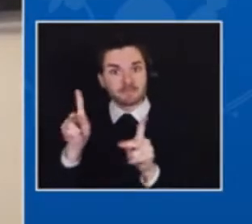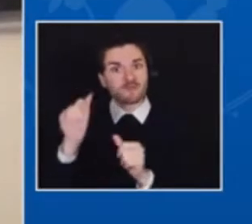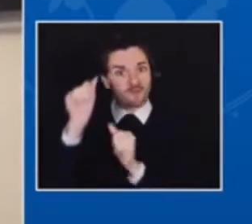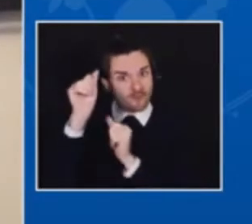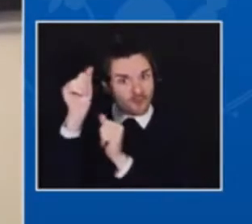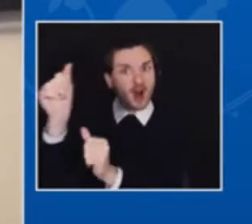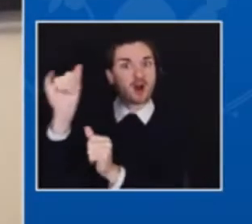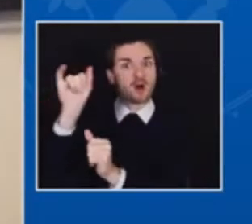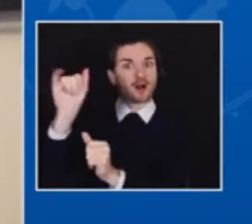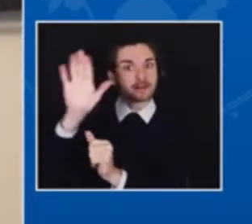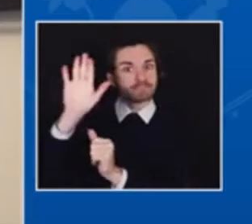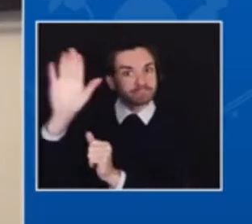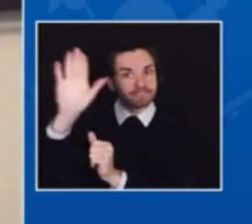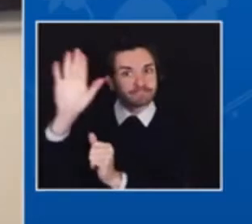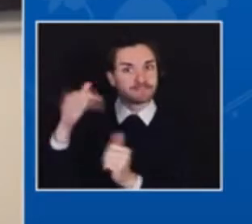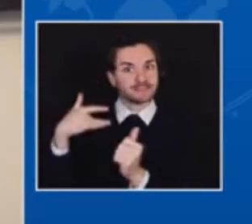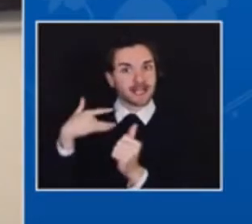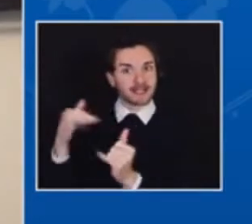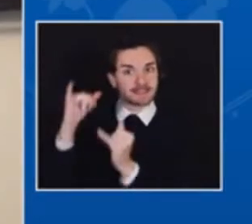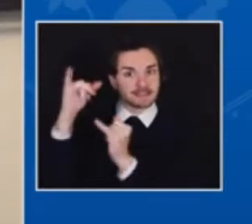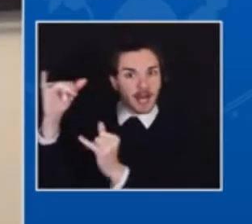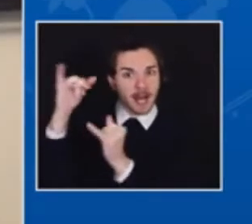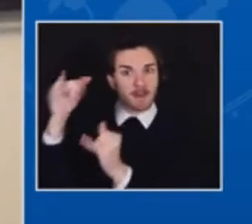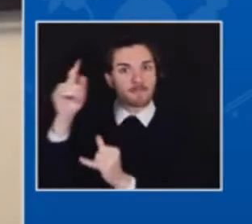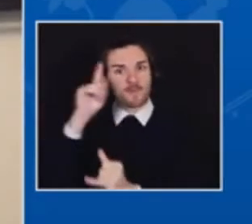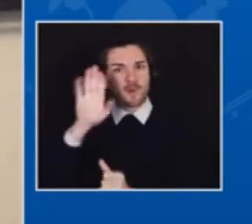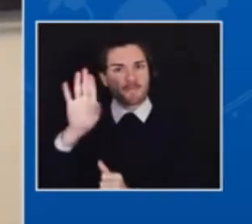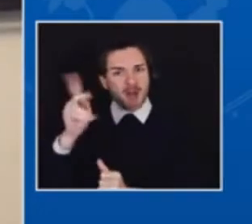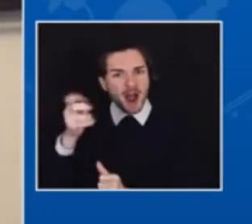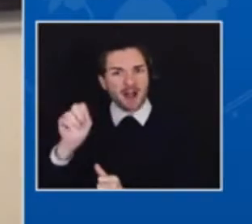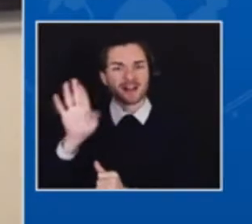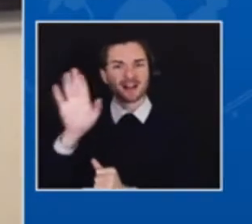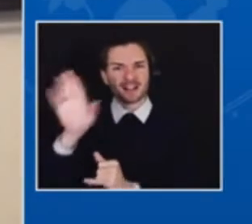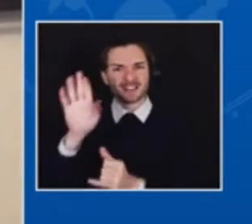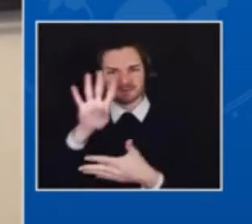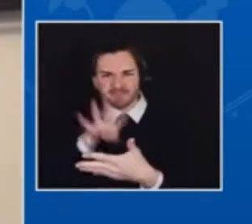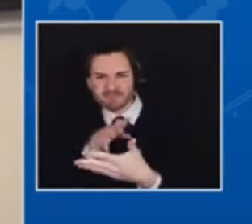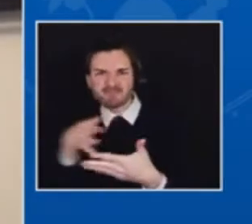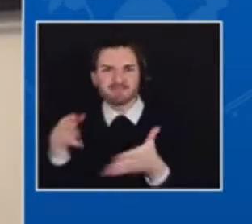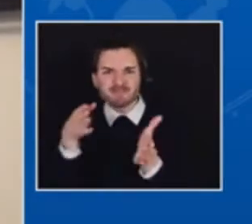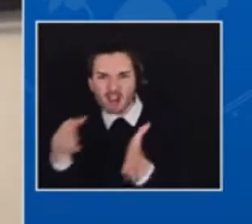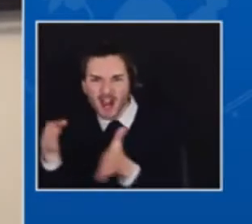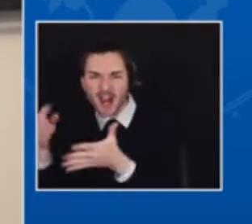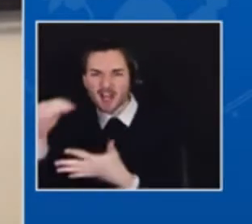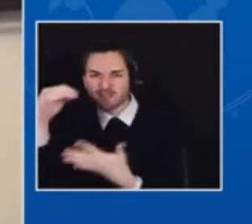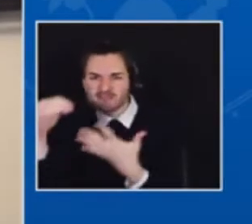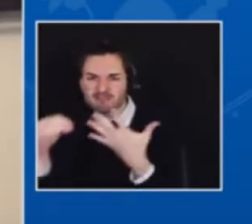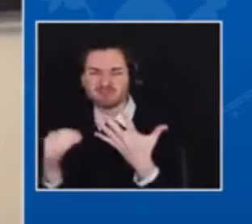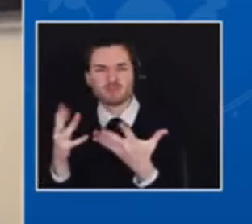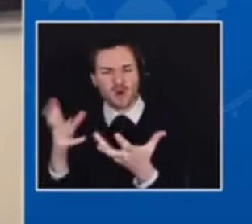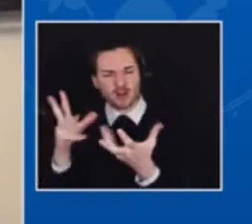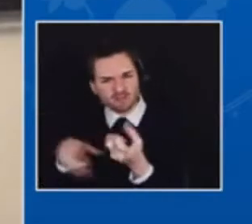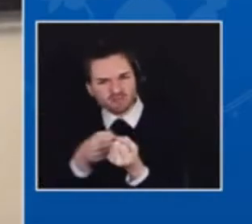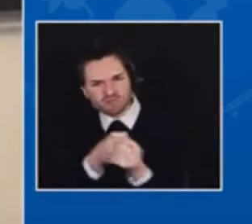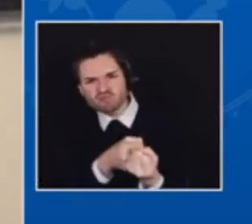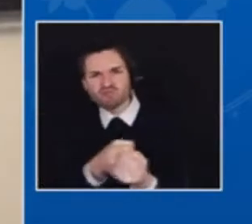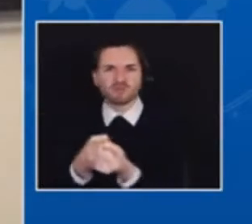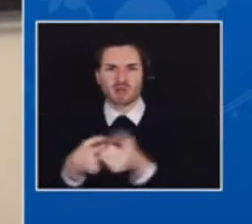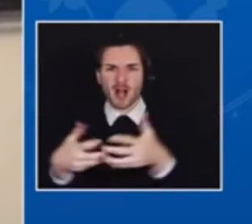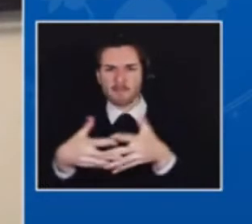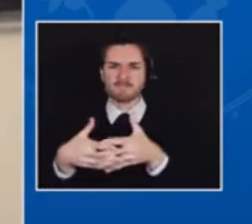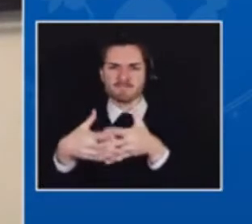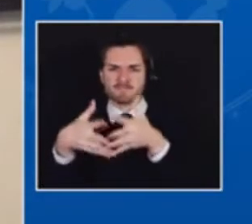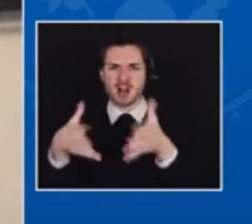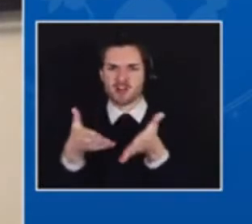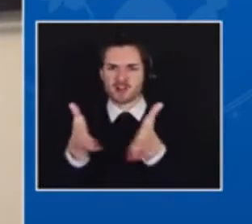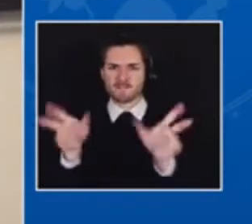policies who are implementing the Biden agenda they're people who are commited committed to putting Americans back to work to uh ensuring